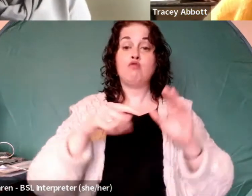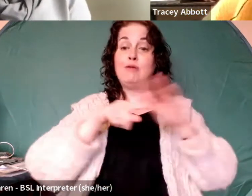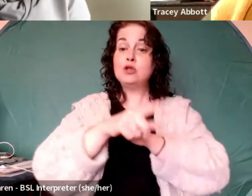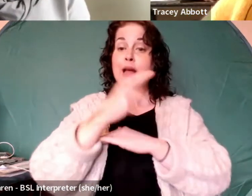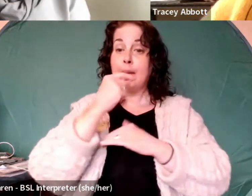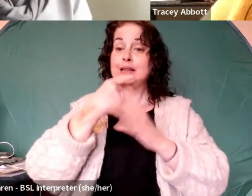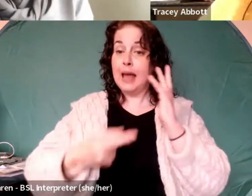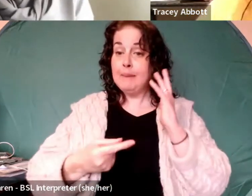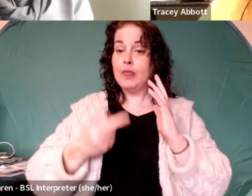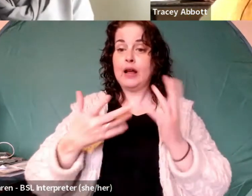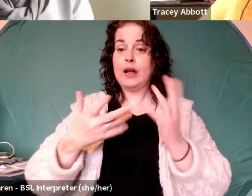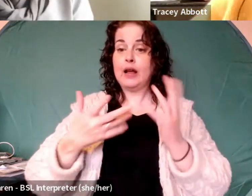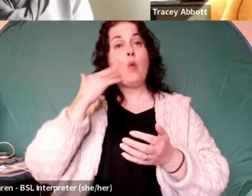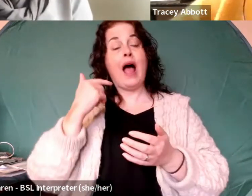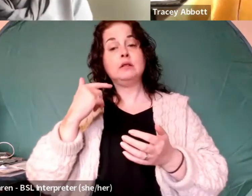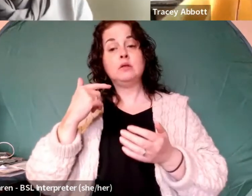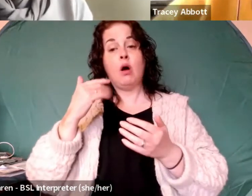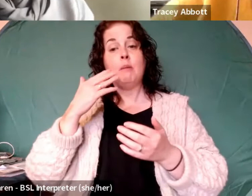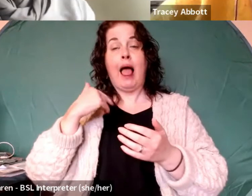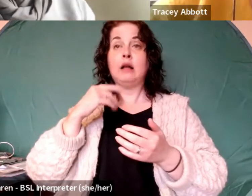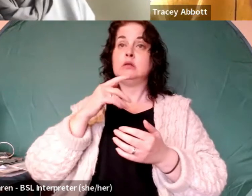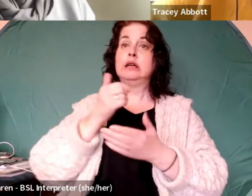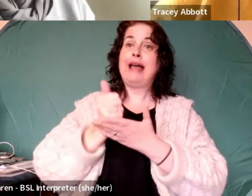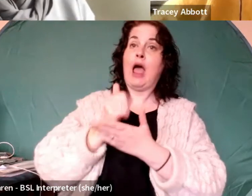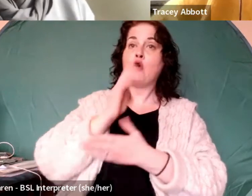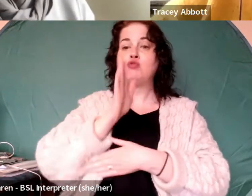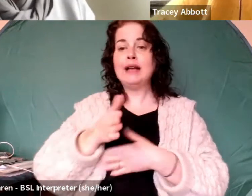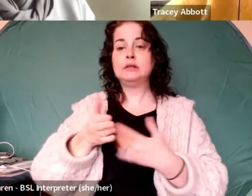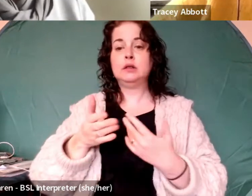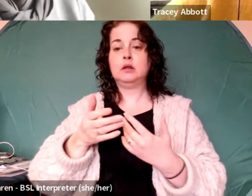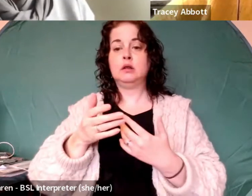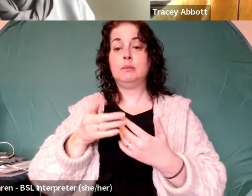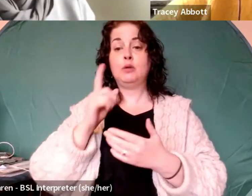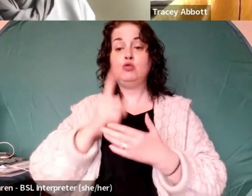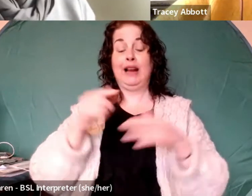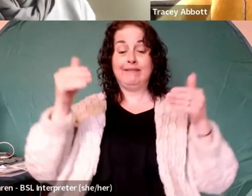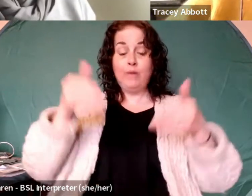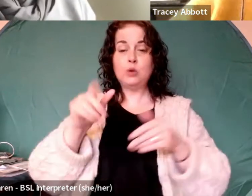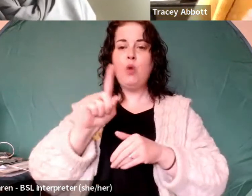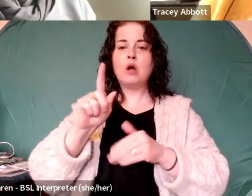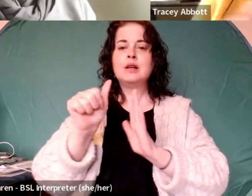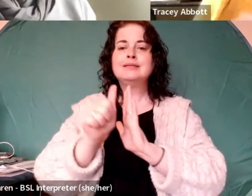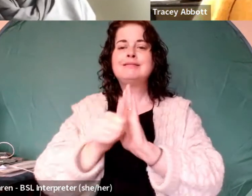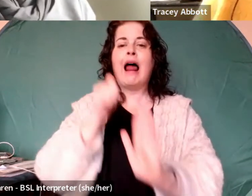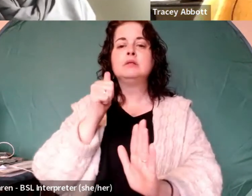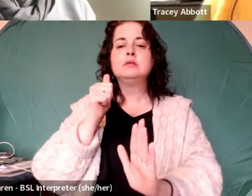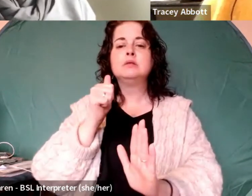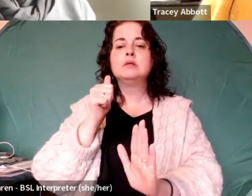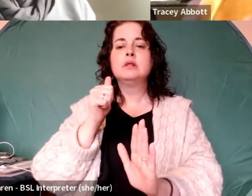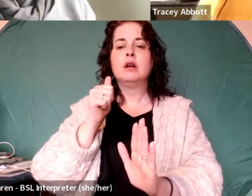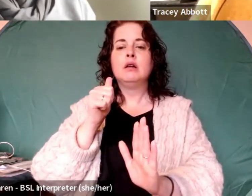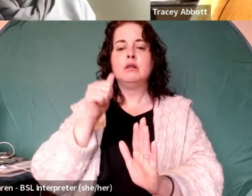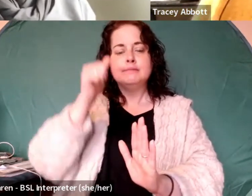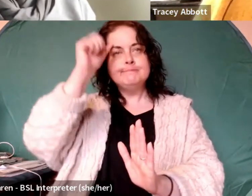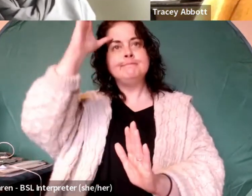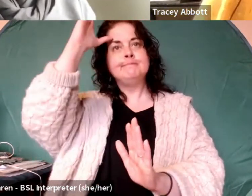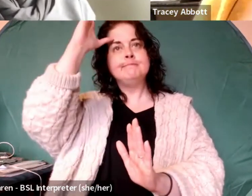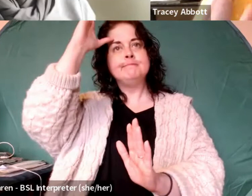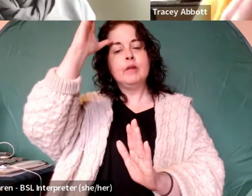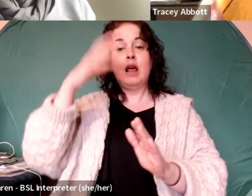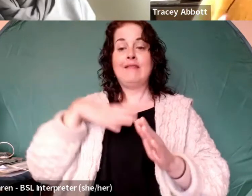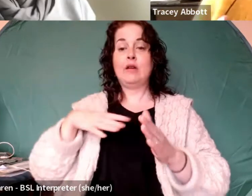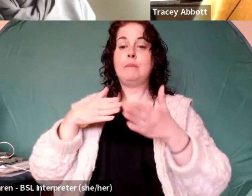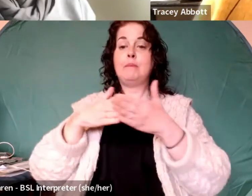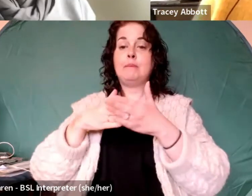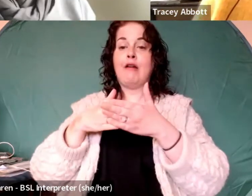can be white or black, and they can be gay or straight. Actually, it's about talent, isn't it? It is, but it's about if you make it as barrier-free. I mean,